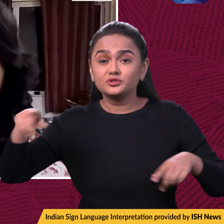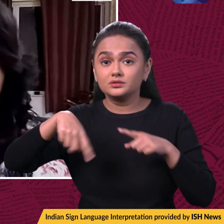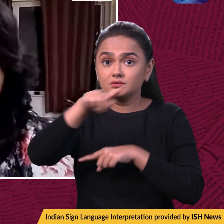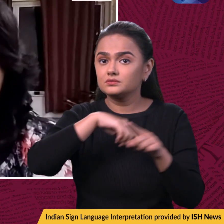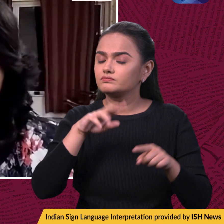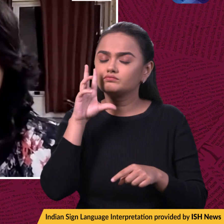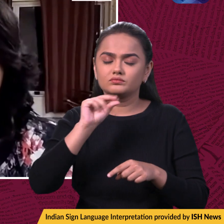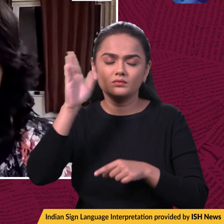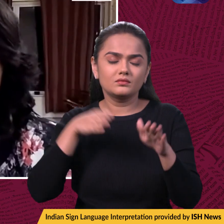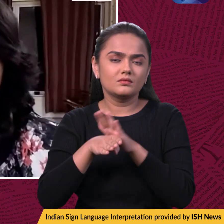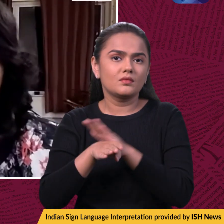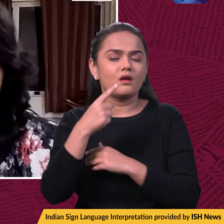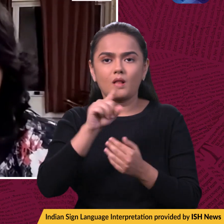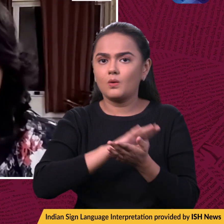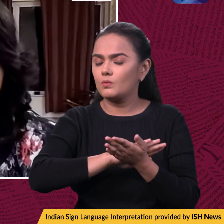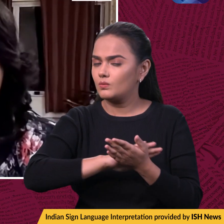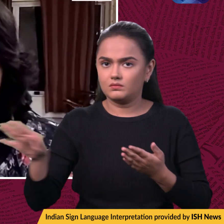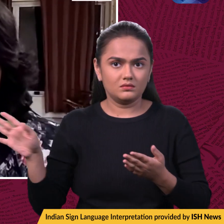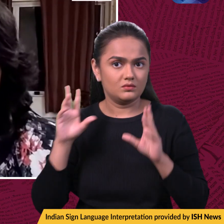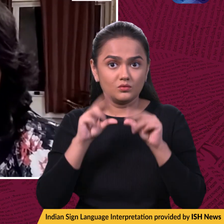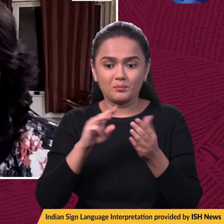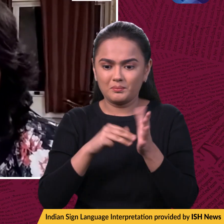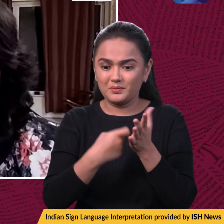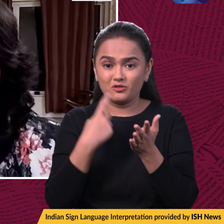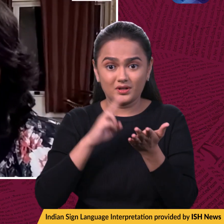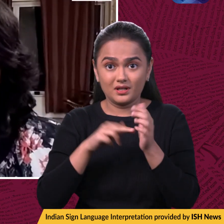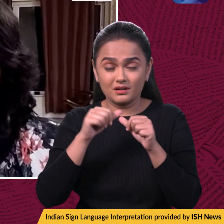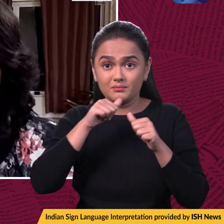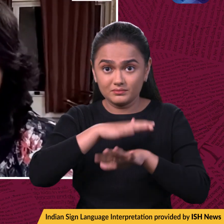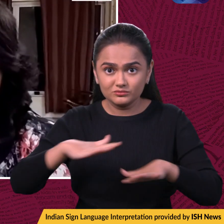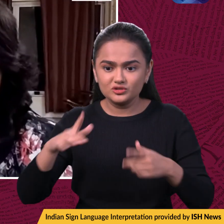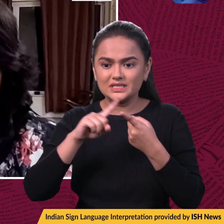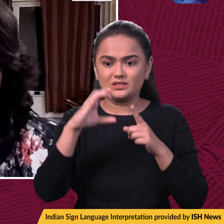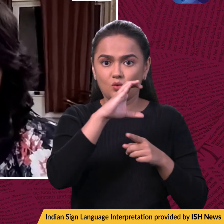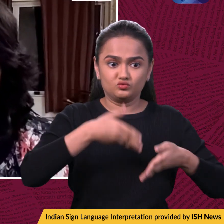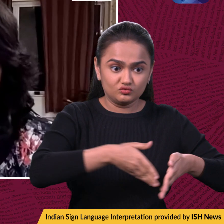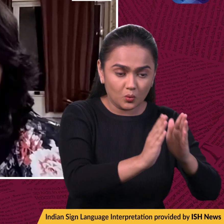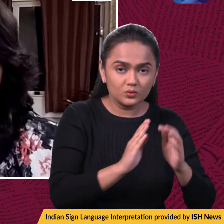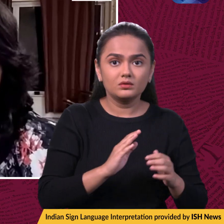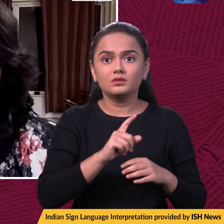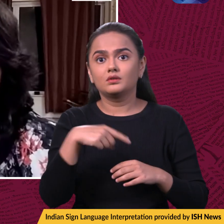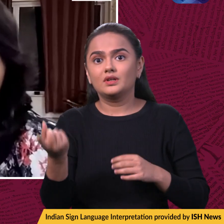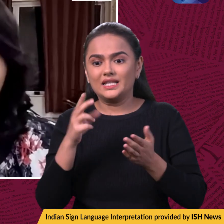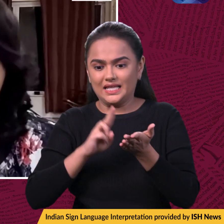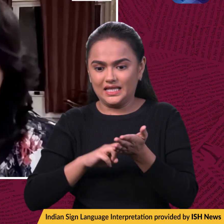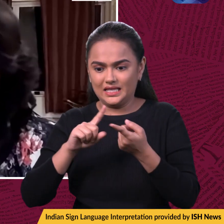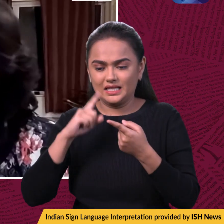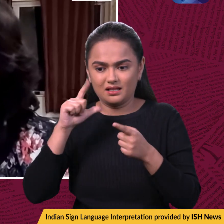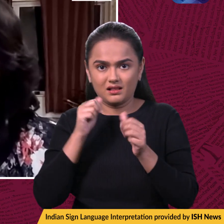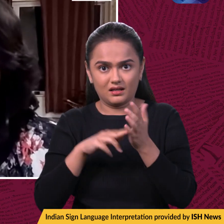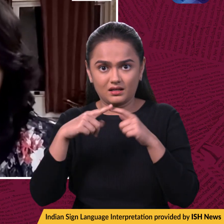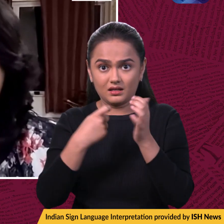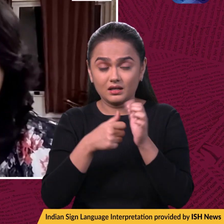be out of bounds. People will not be allowed to gather in Marina Beach, East Coast Road,